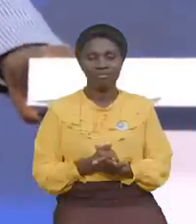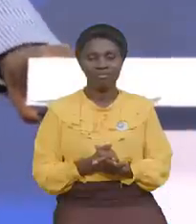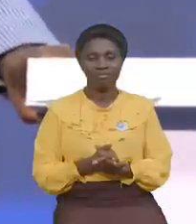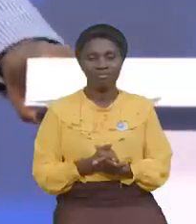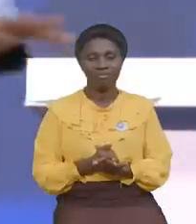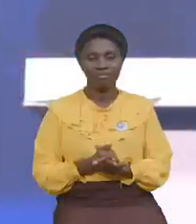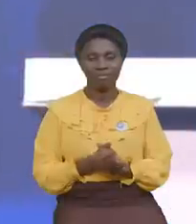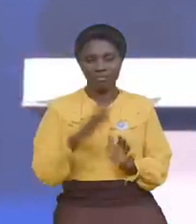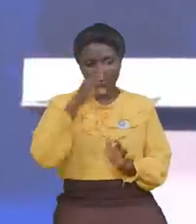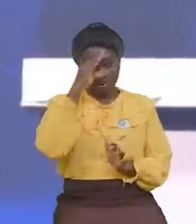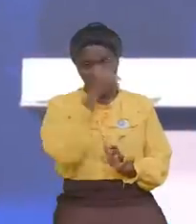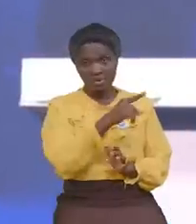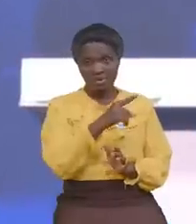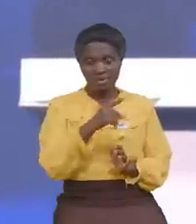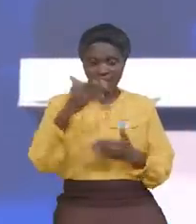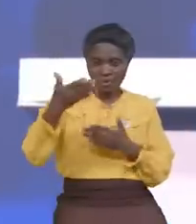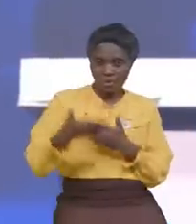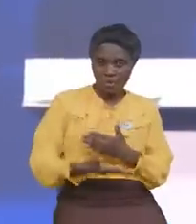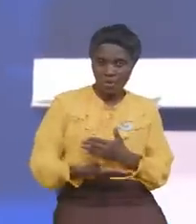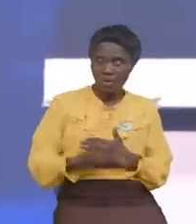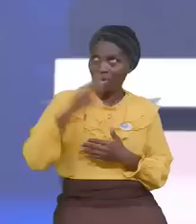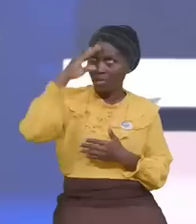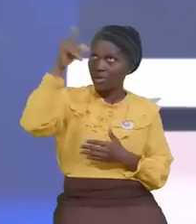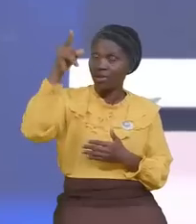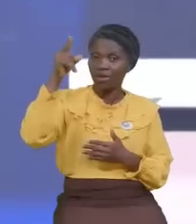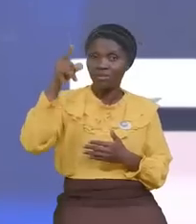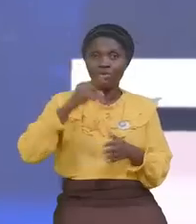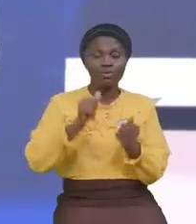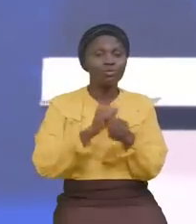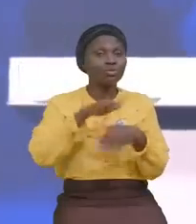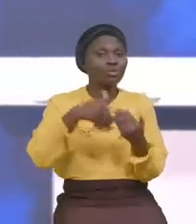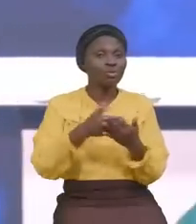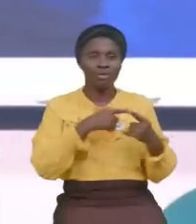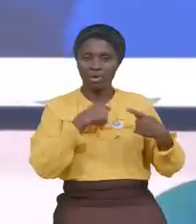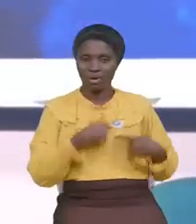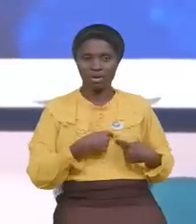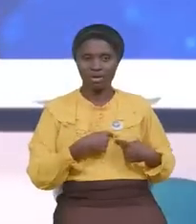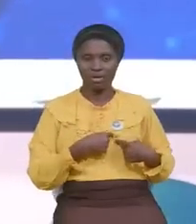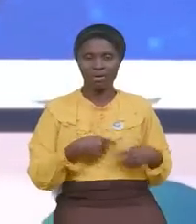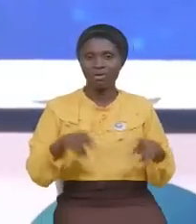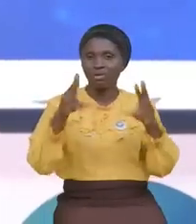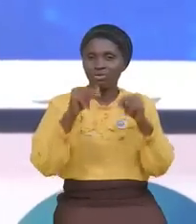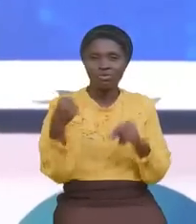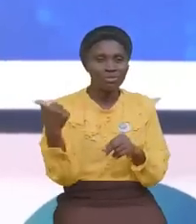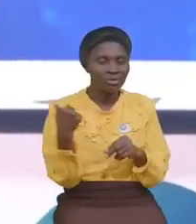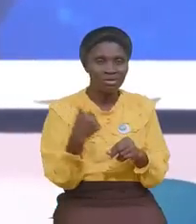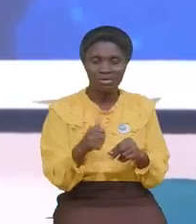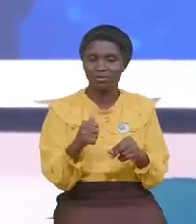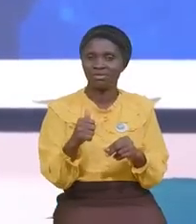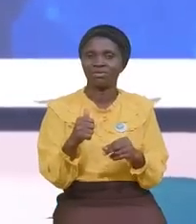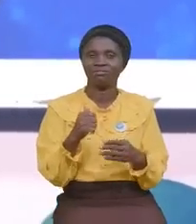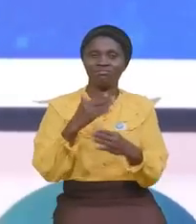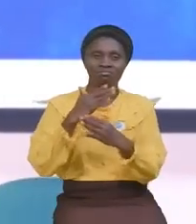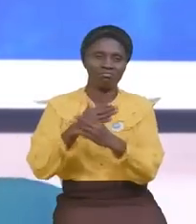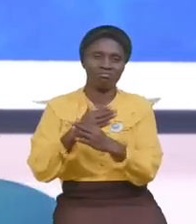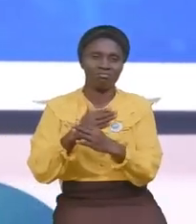He received him wholeheartedly. There was no reservation.